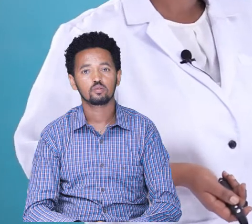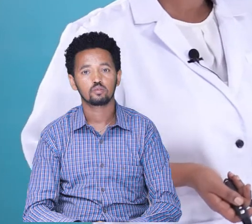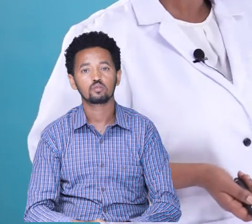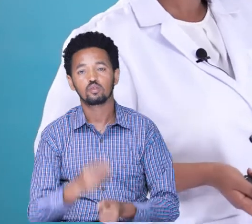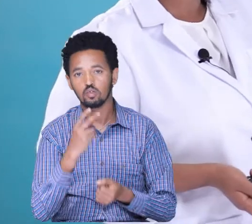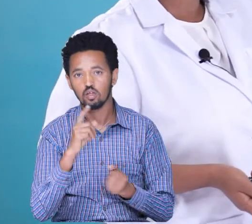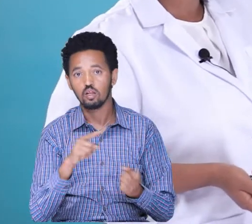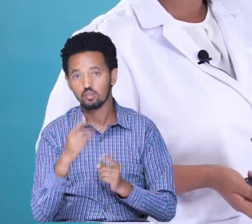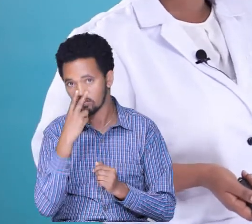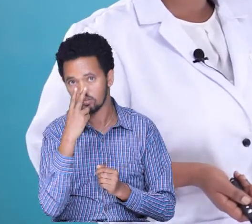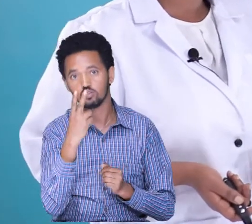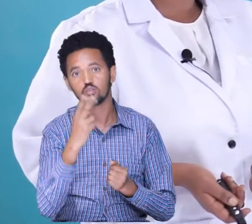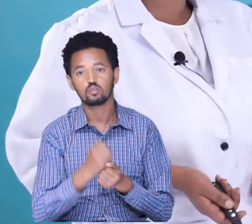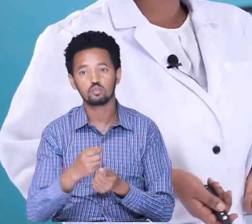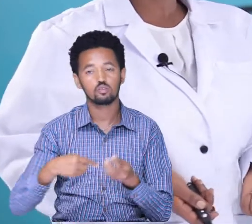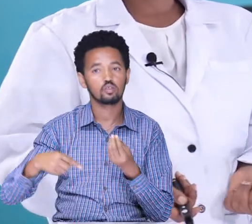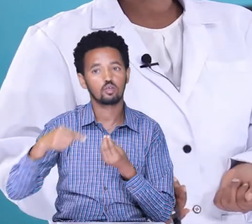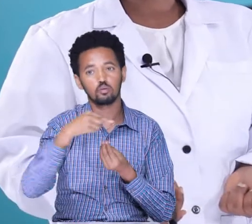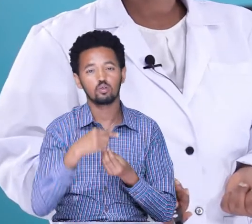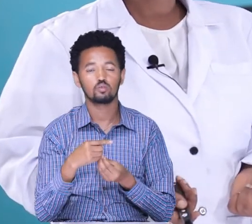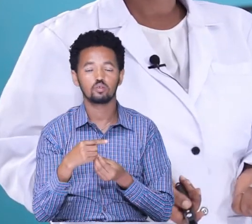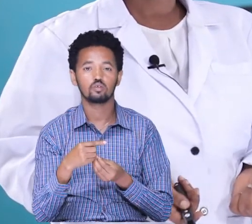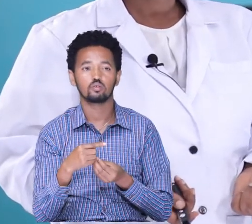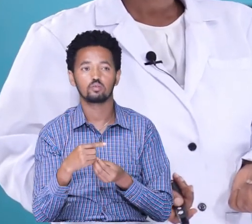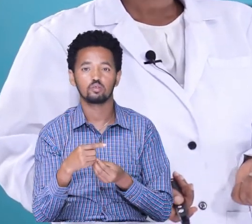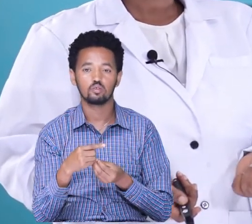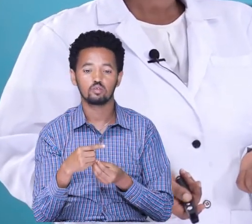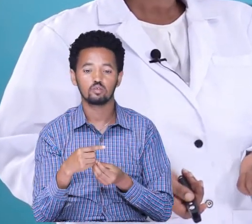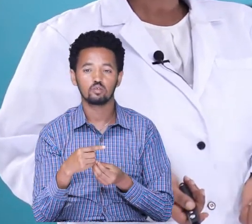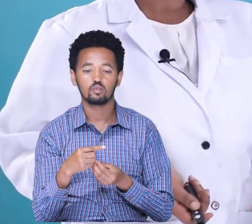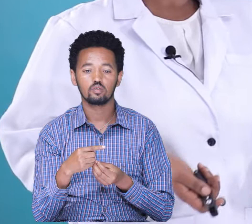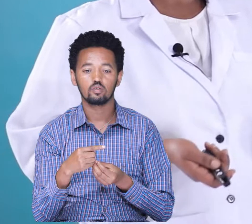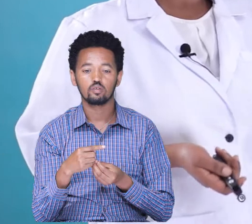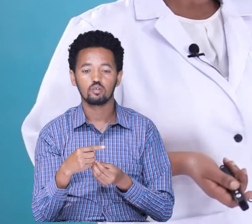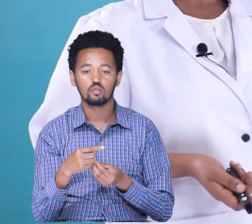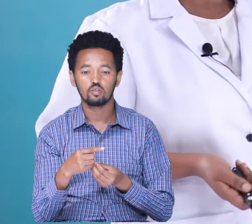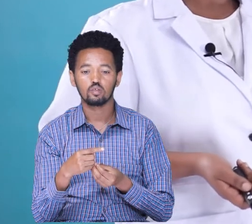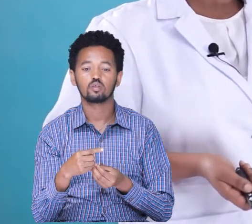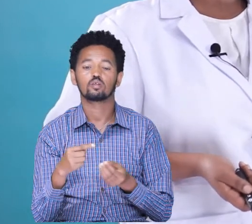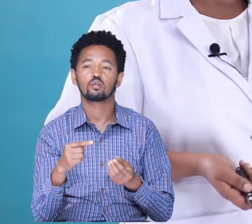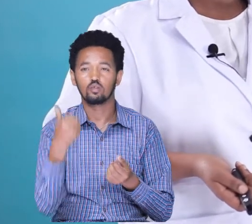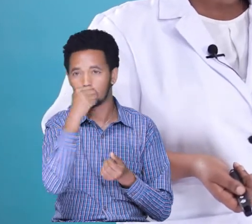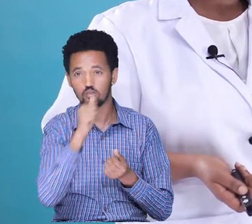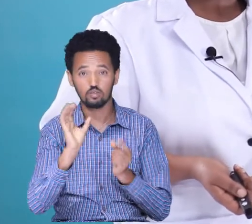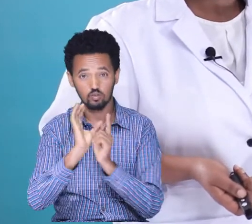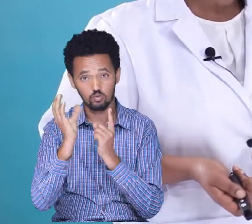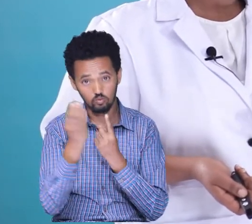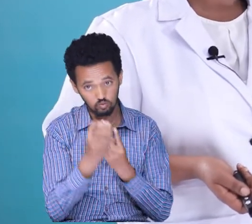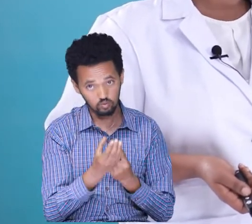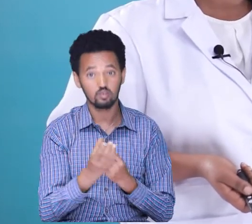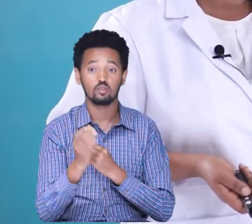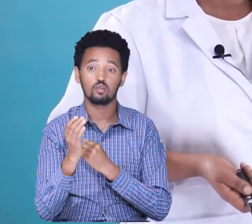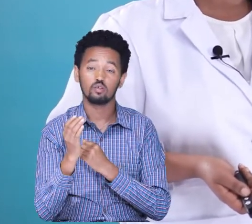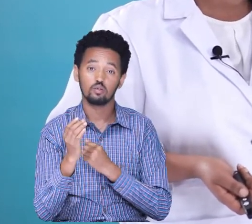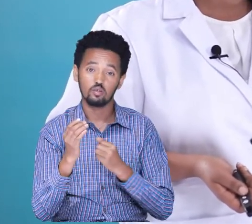Let us see about the equatorial climatic region. The equatorial climatic region is located between